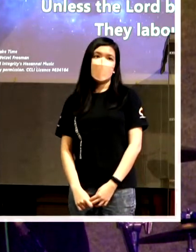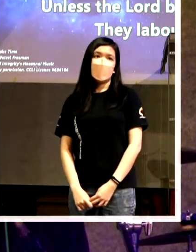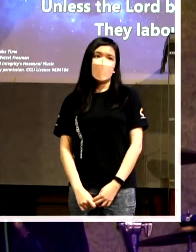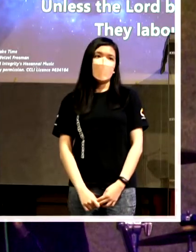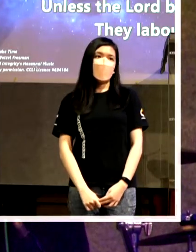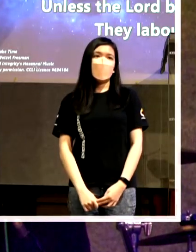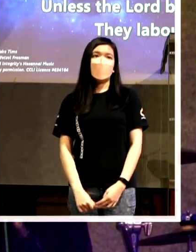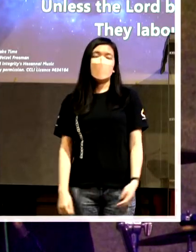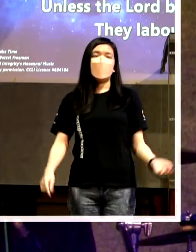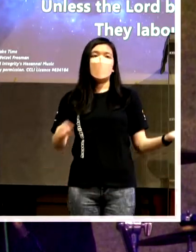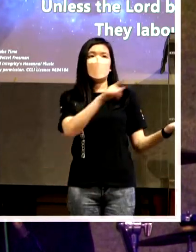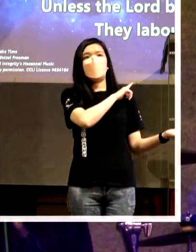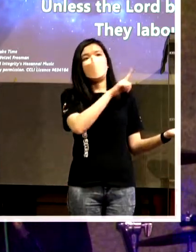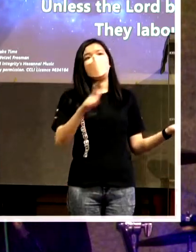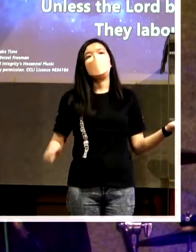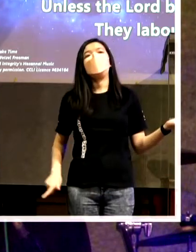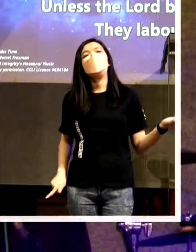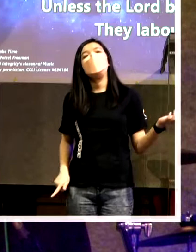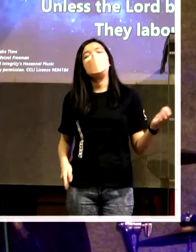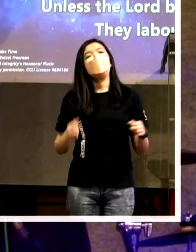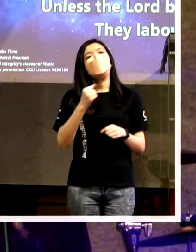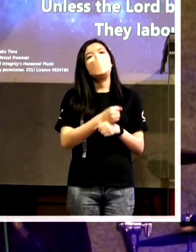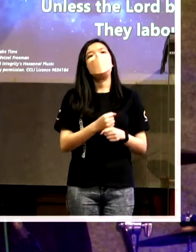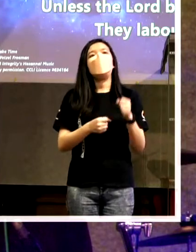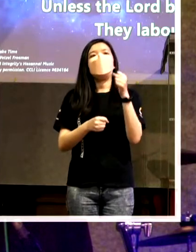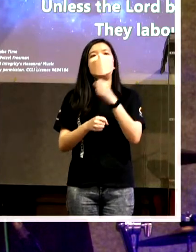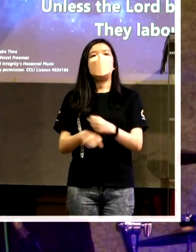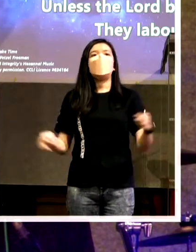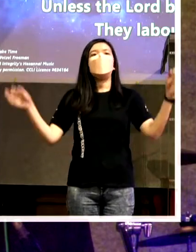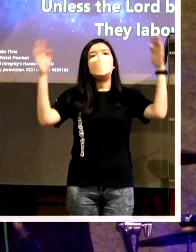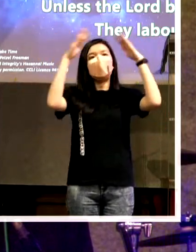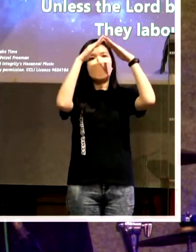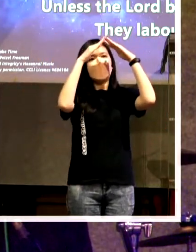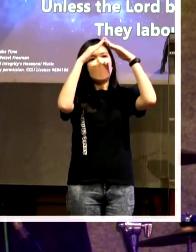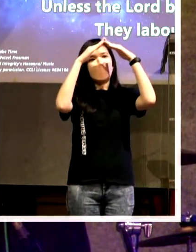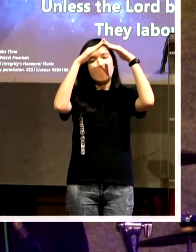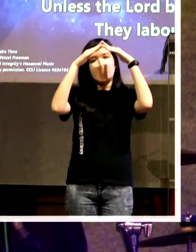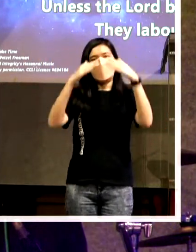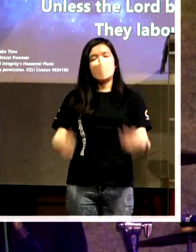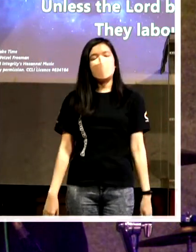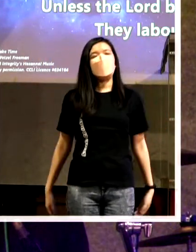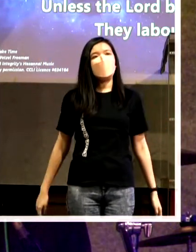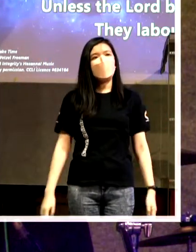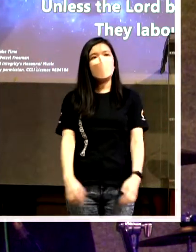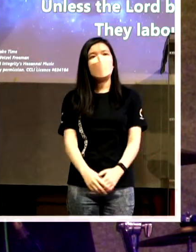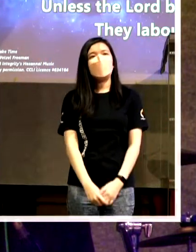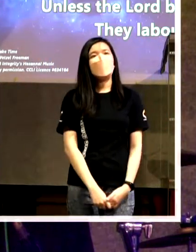word. Unless the Lord builds the